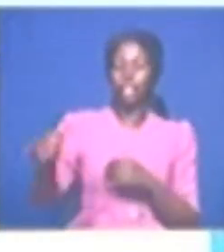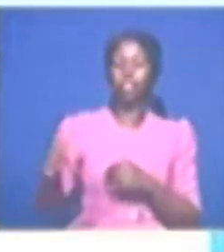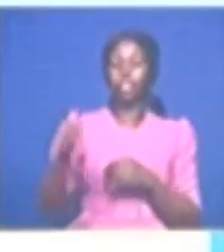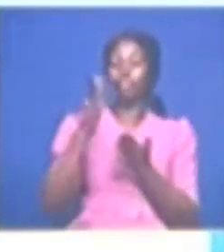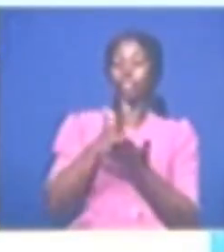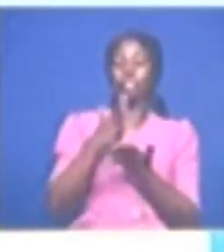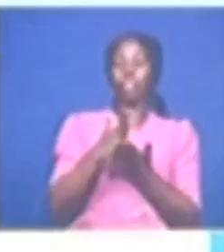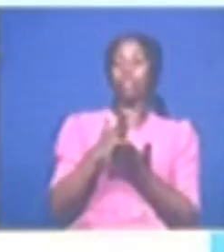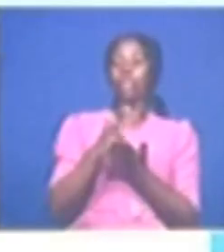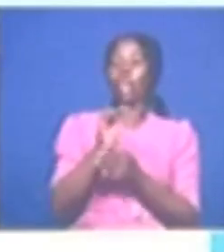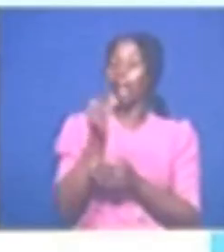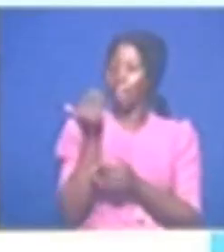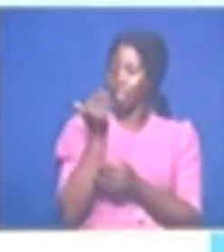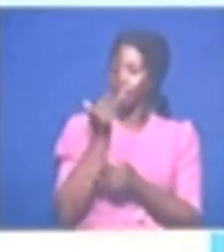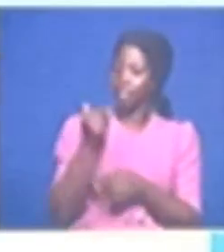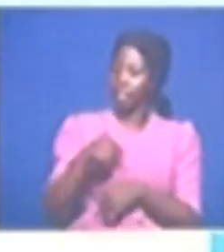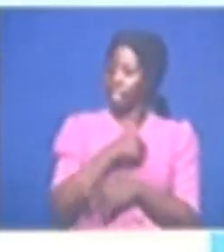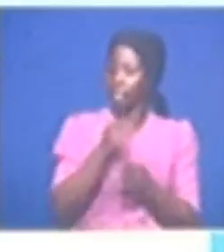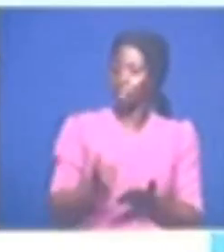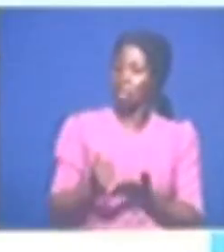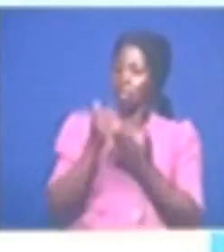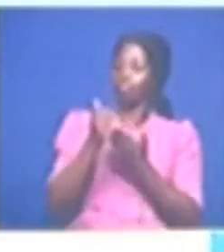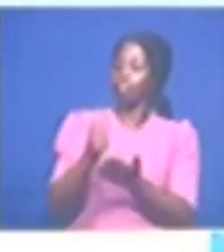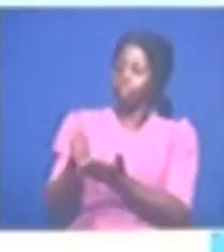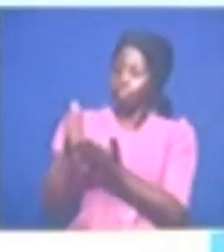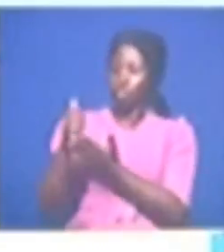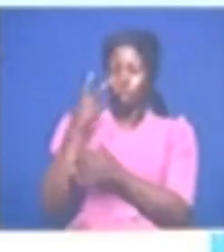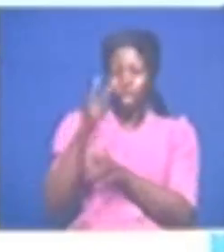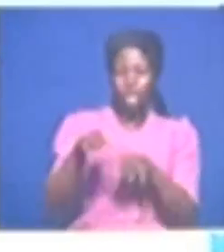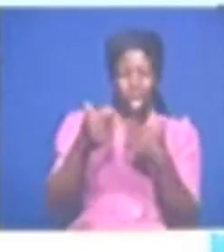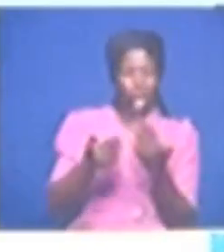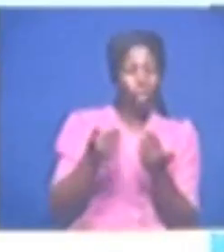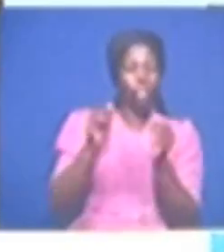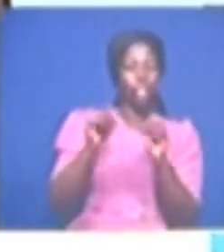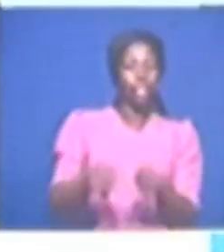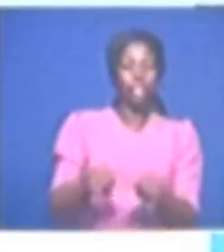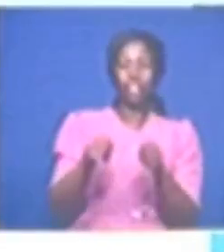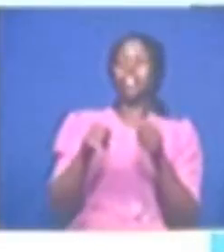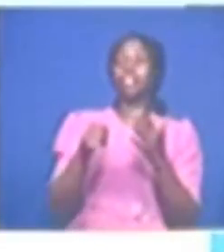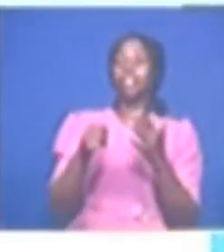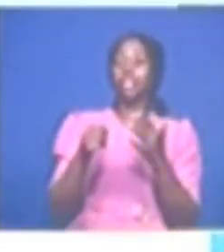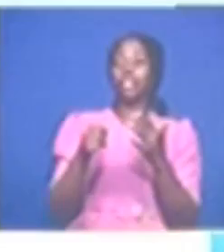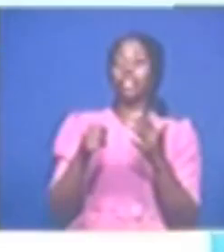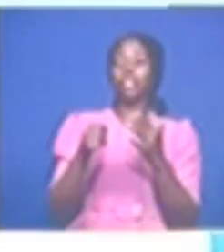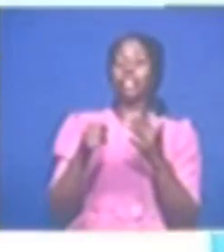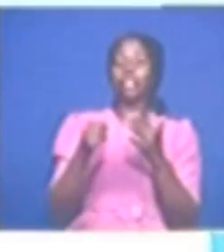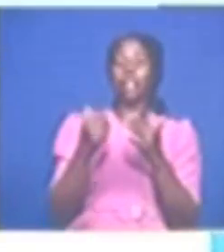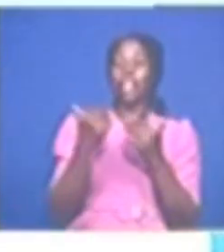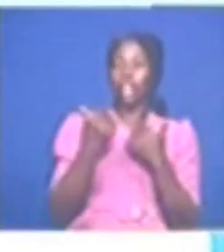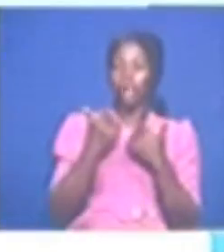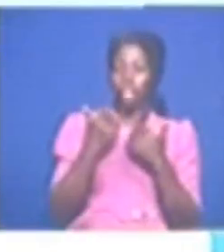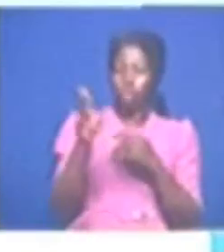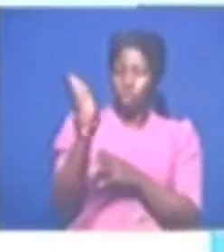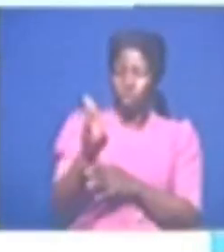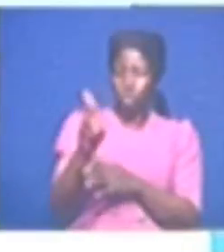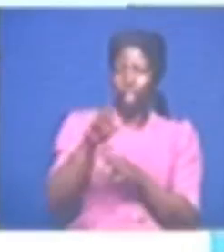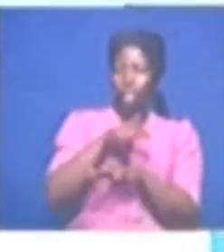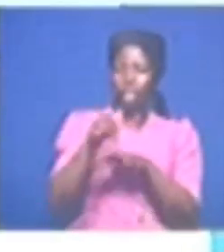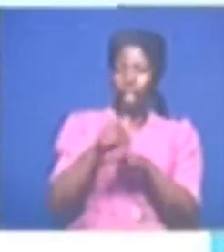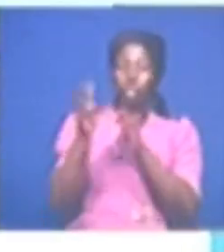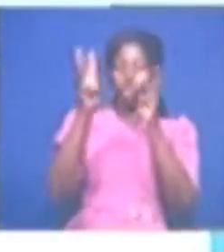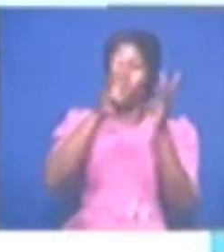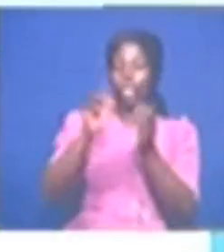us to help them, even as we speak now, to see how they can trickle down the National Climate Change Act at county level. And but are